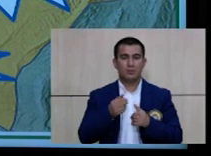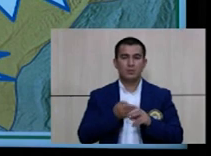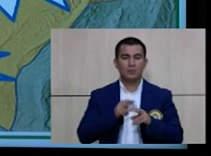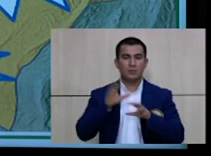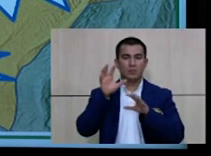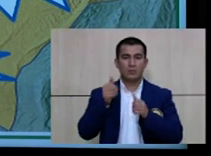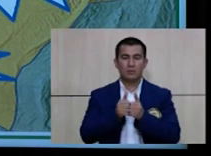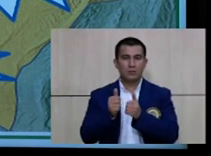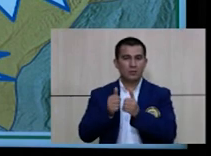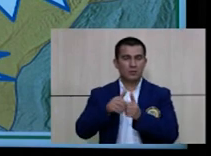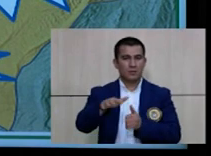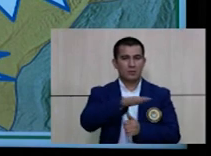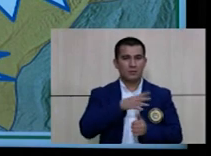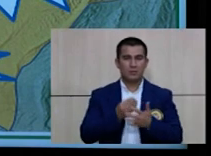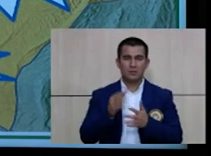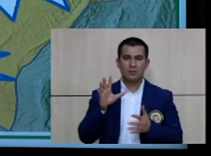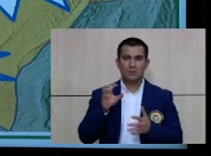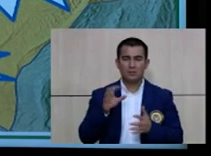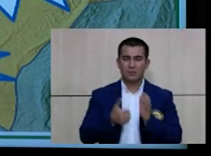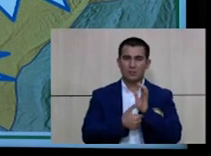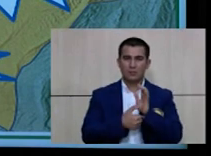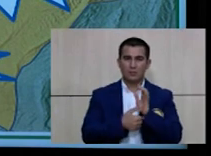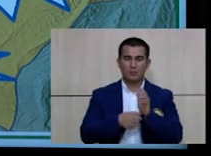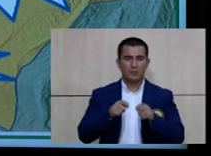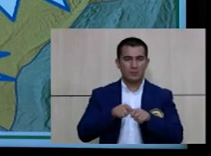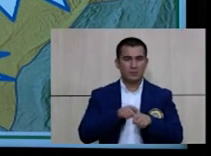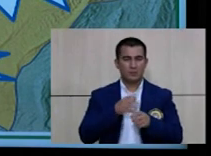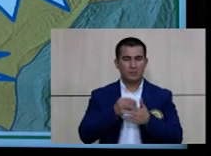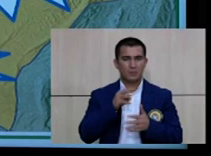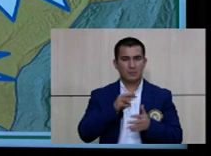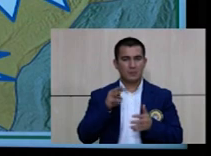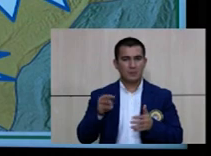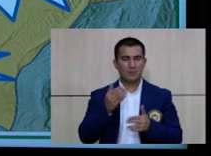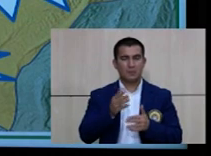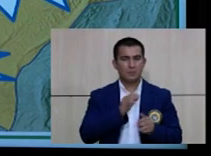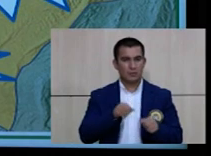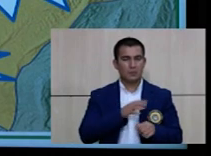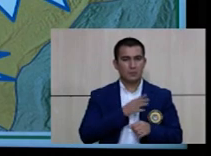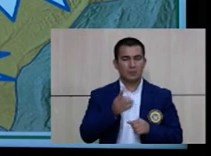Tog' yonbag'irlarida esa 500-600 mm tashkil etsa,